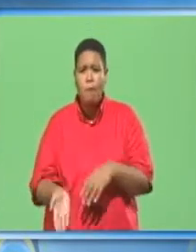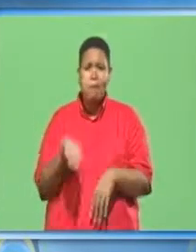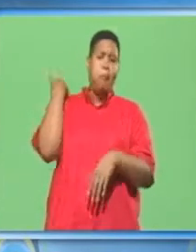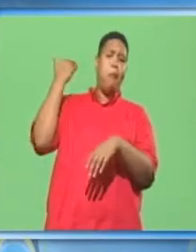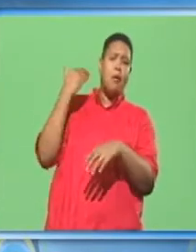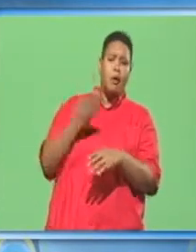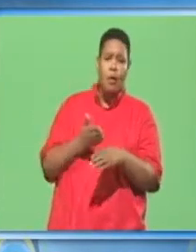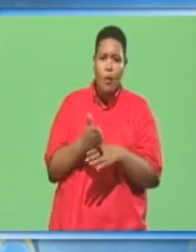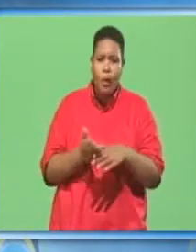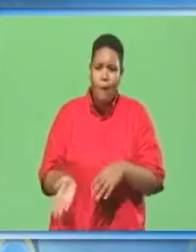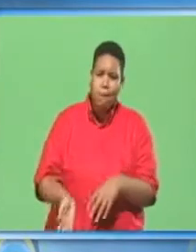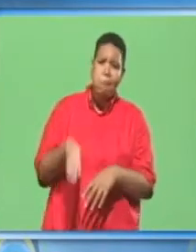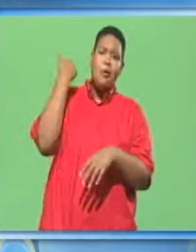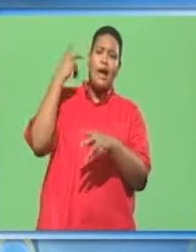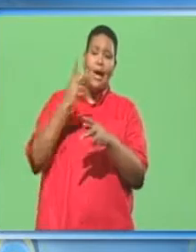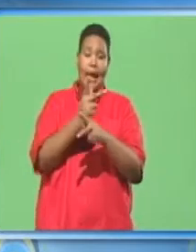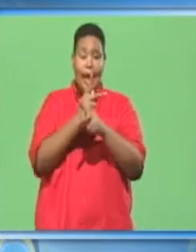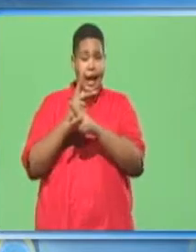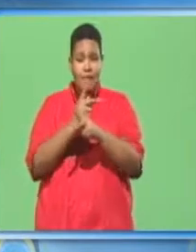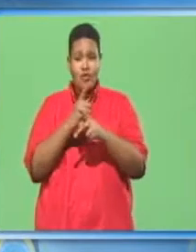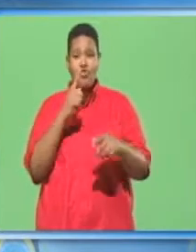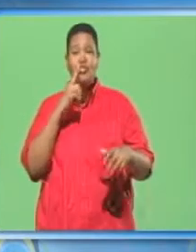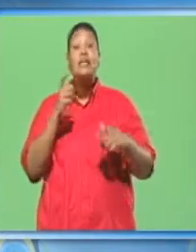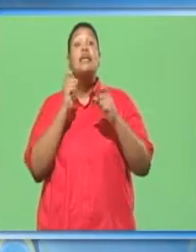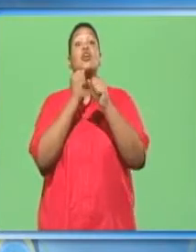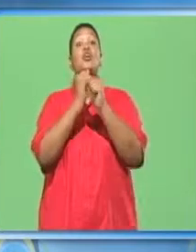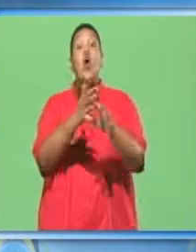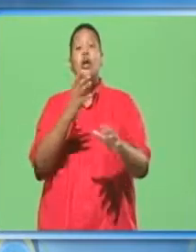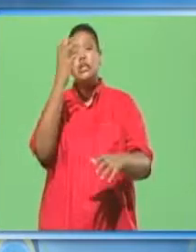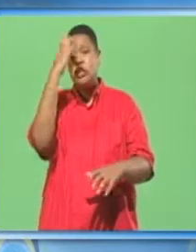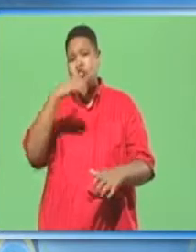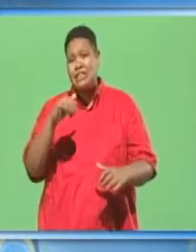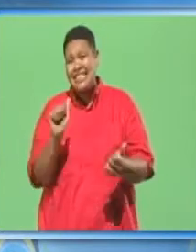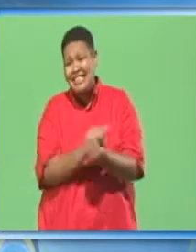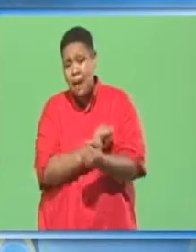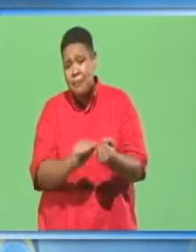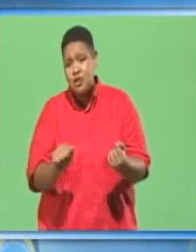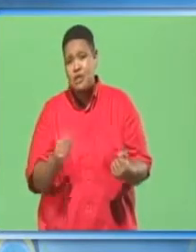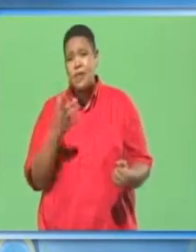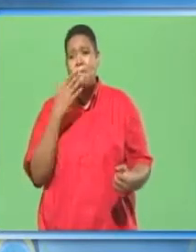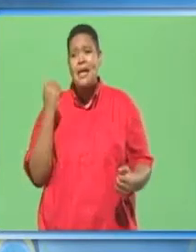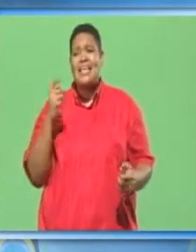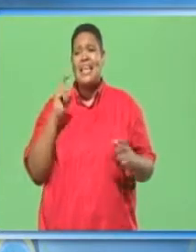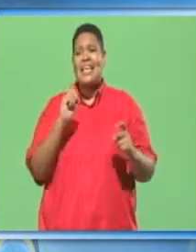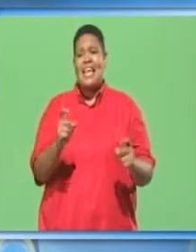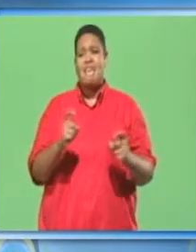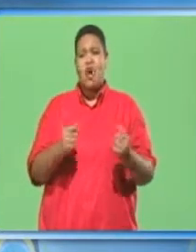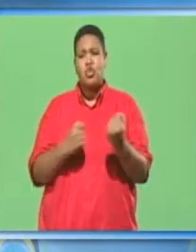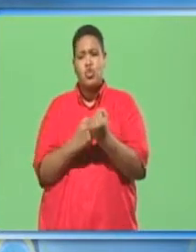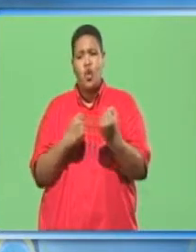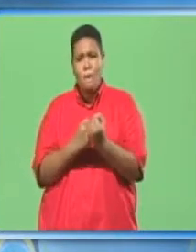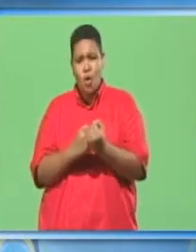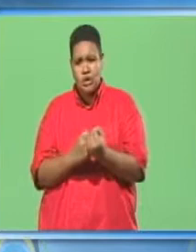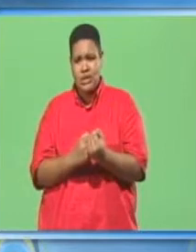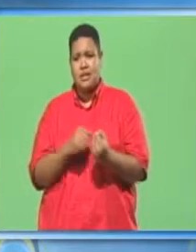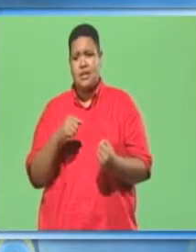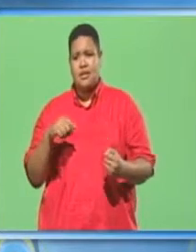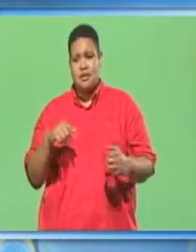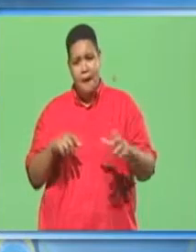cut flies back at the operator causing serious injuries, always clamp a supporting block on the rip